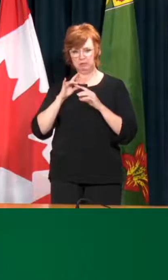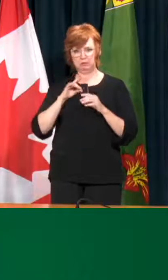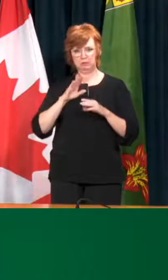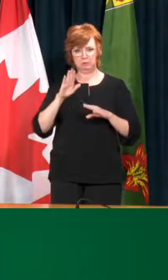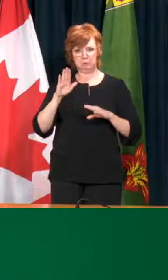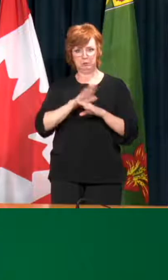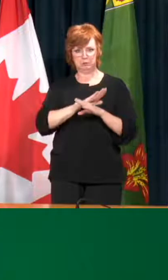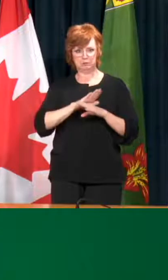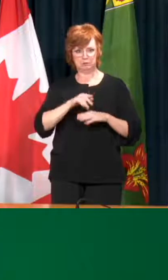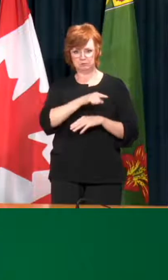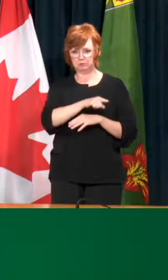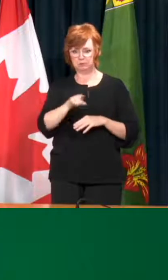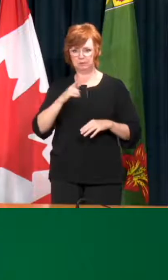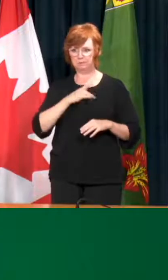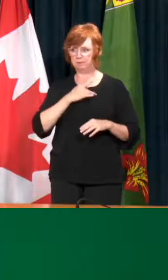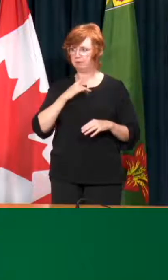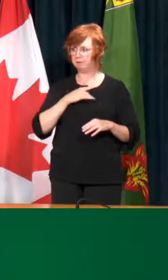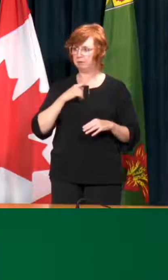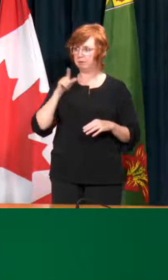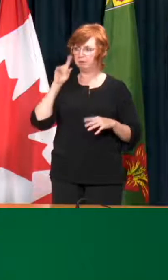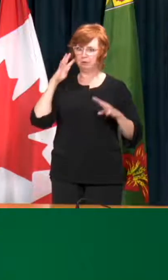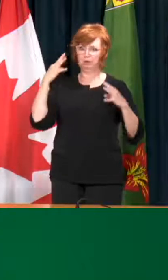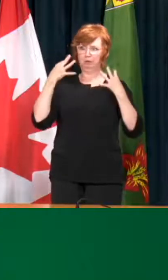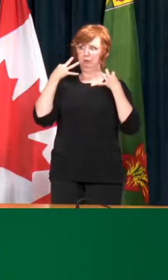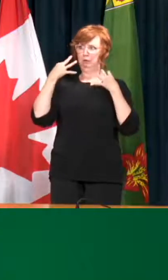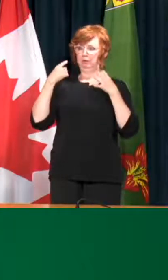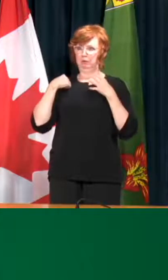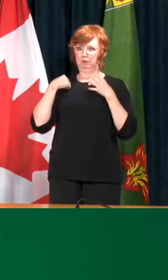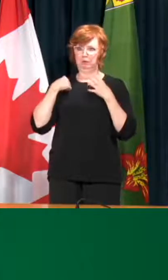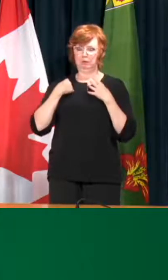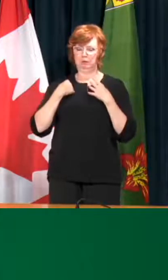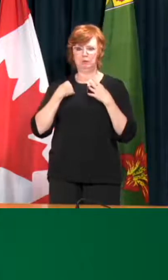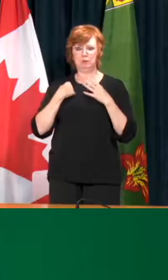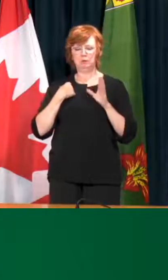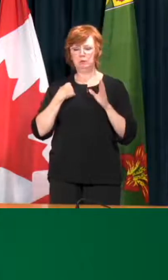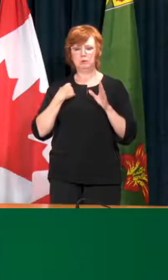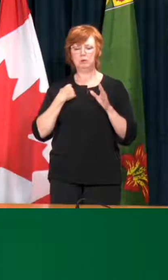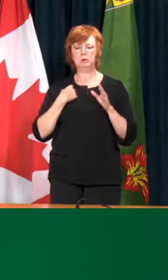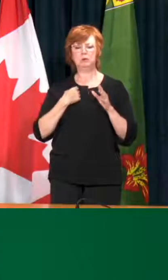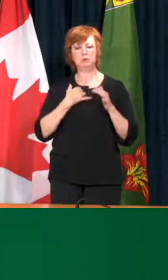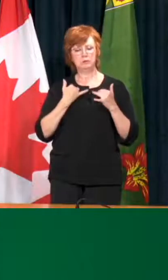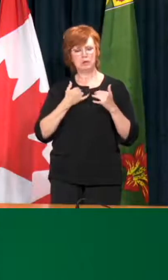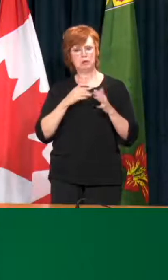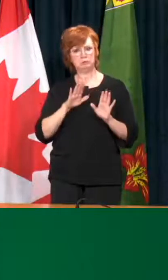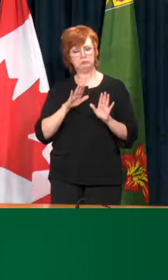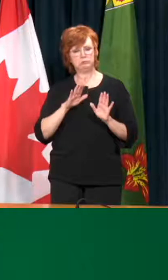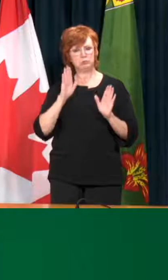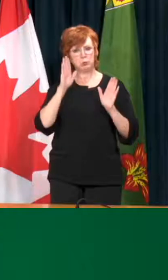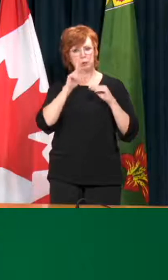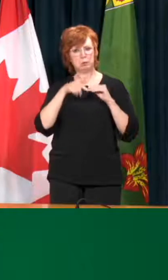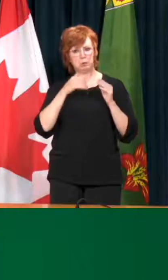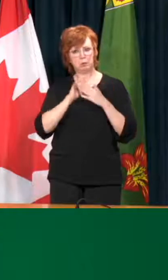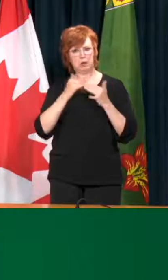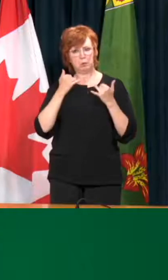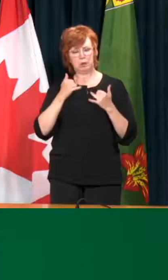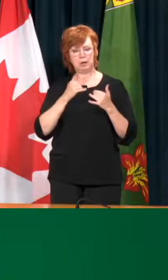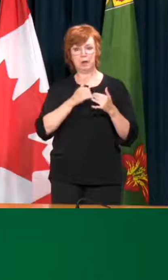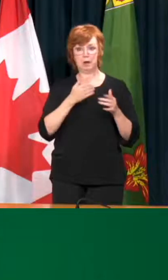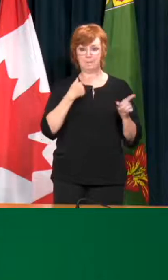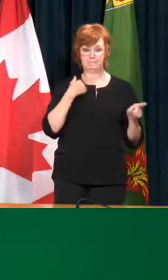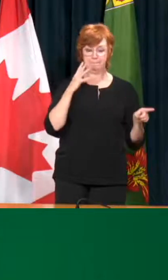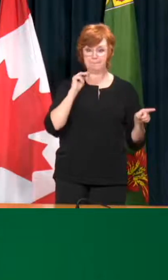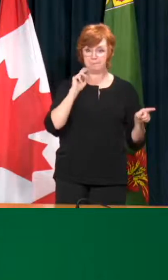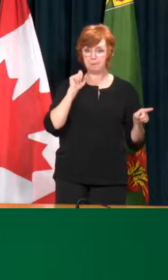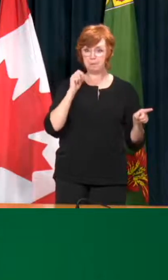now, because COVID is not an unusual emerging illness like it was in March. It's something that many of us